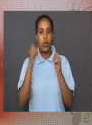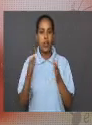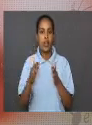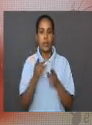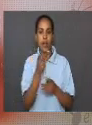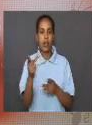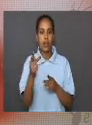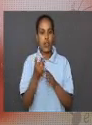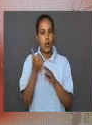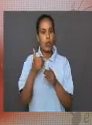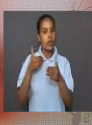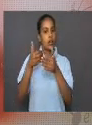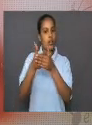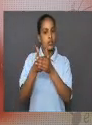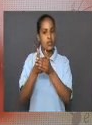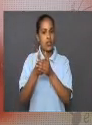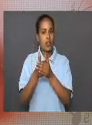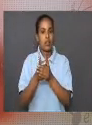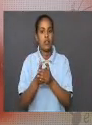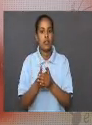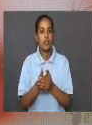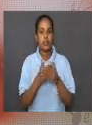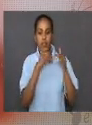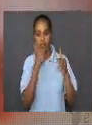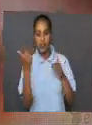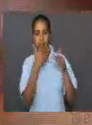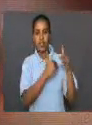particles from reaching a lattice site.